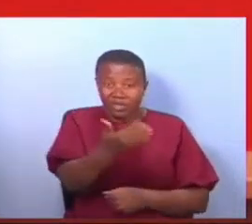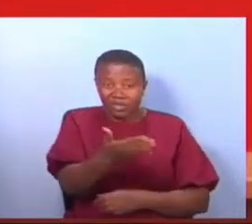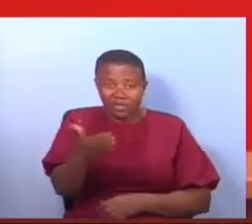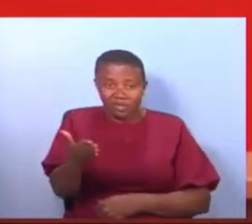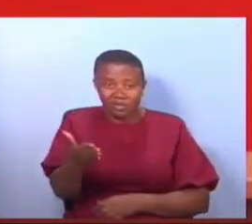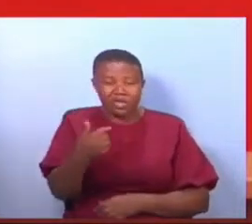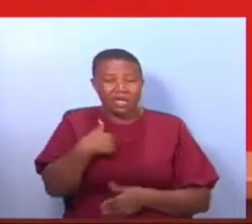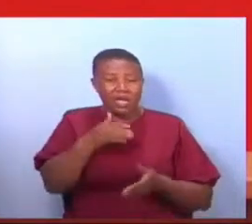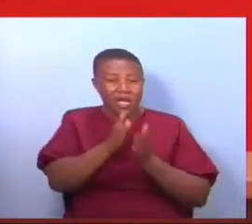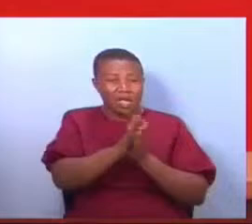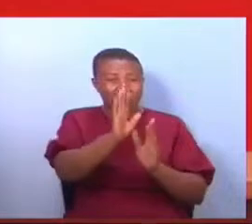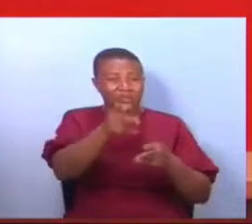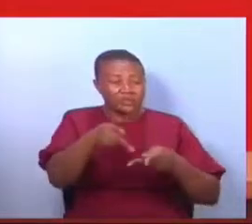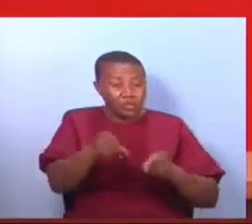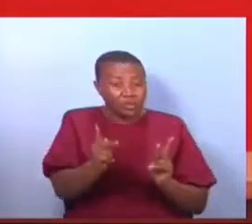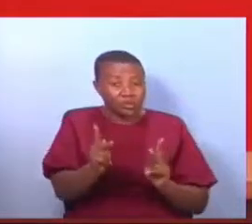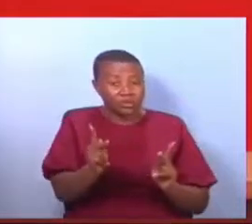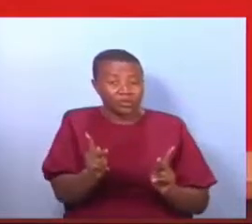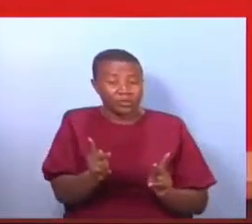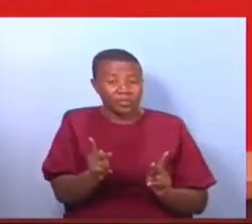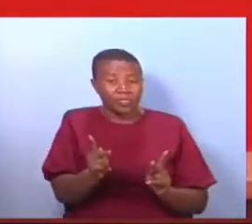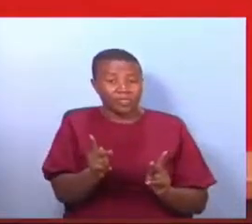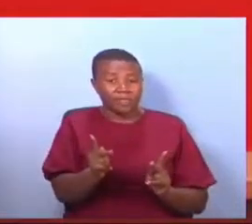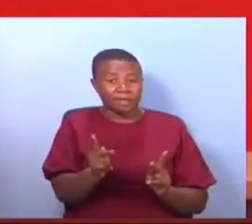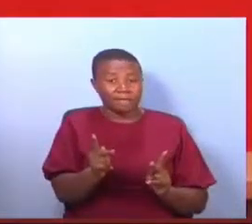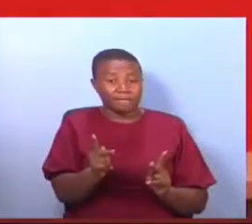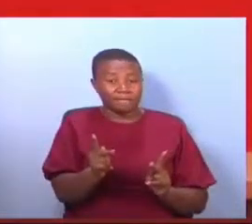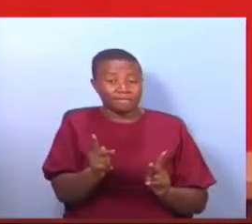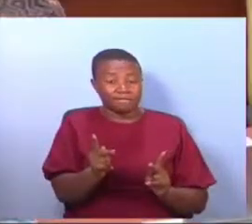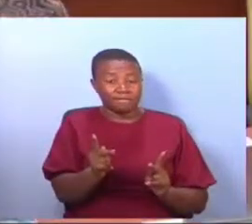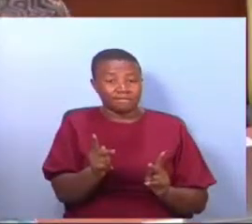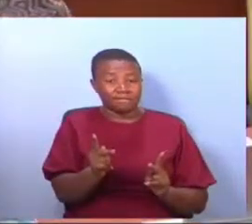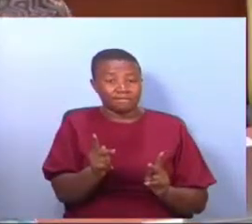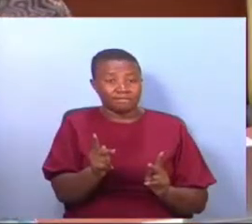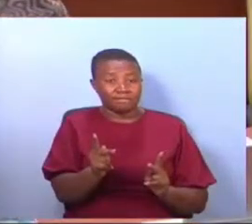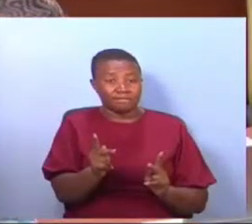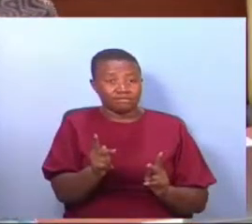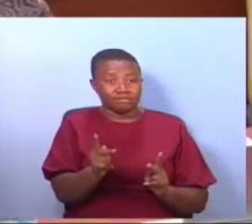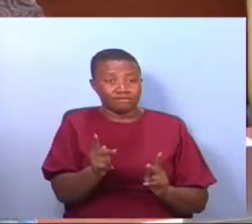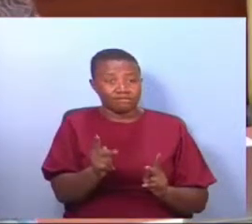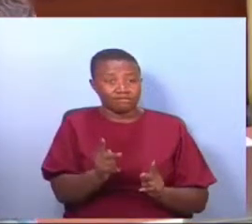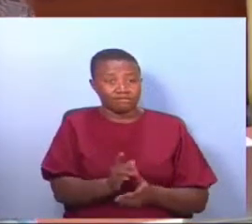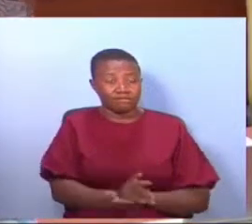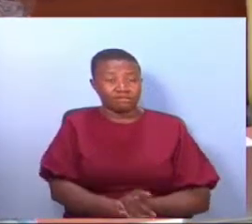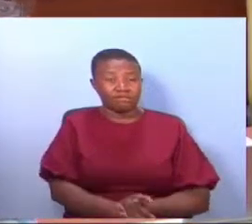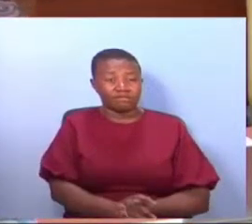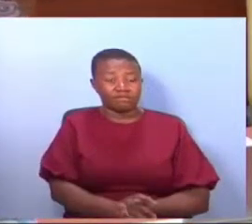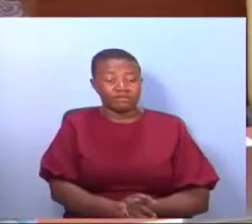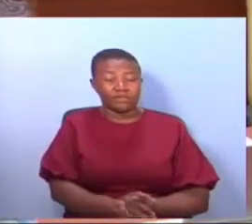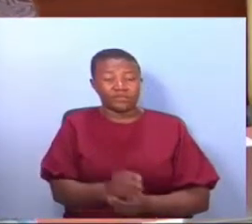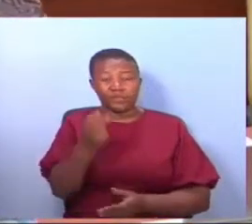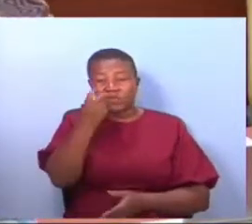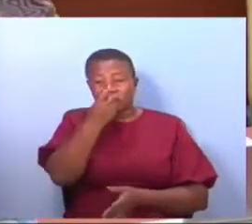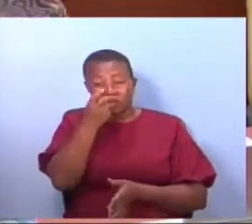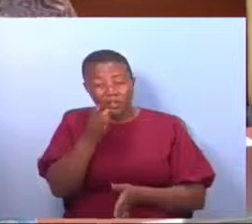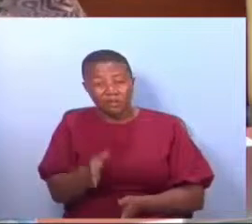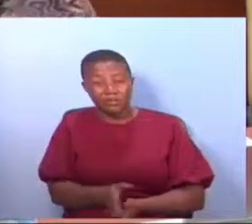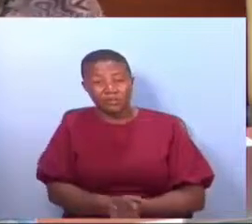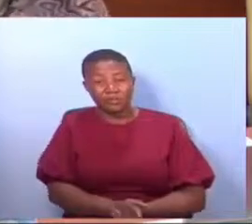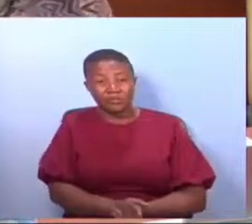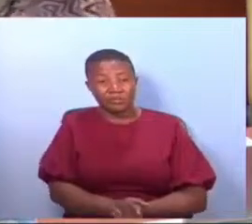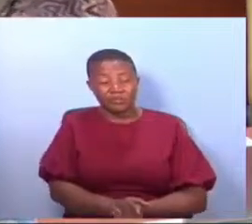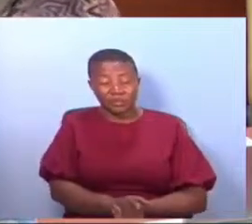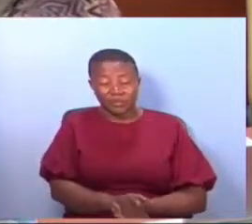leave. Haruna Idrisu, Honorable Haruna Idrisu used to slot this in. I'm doing that. Mr. Speaker,